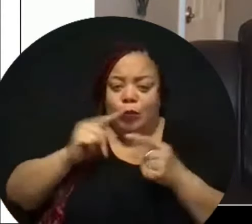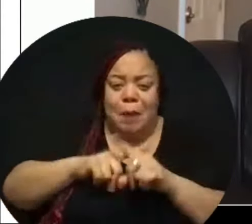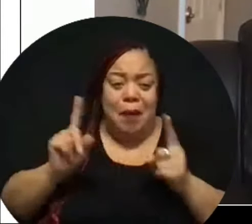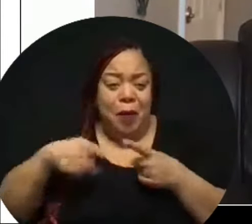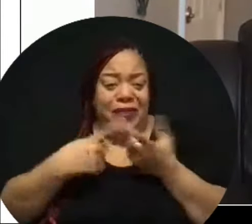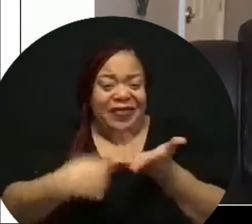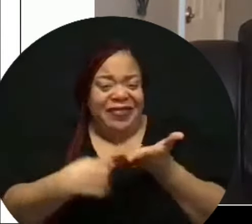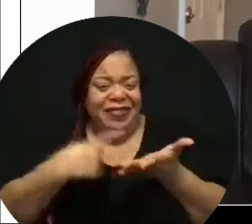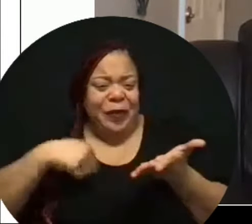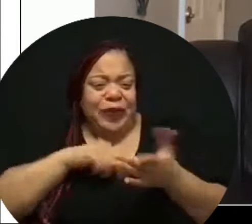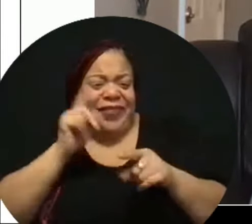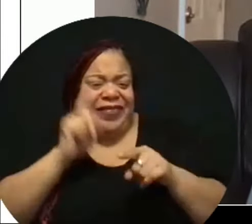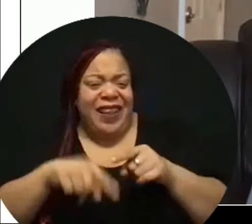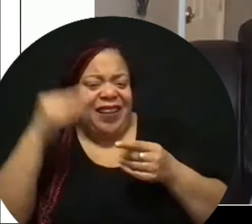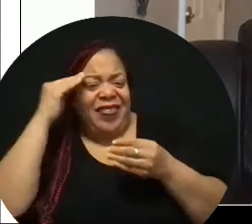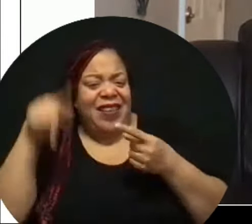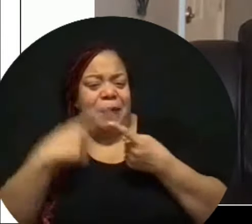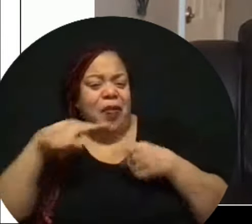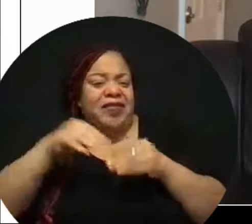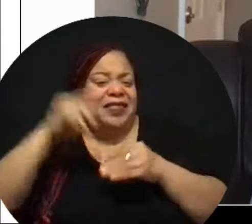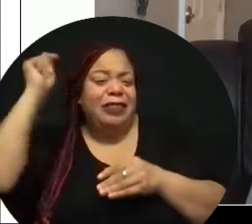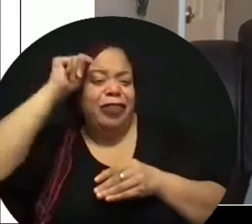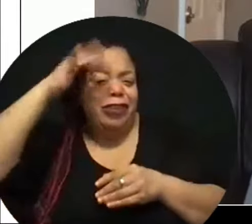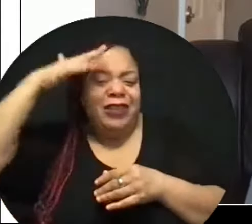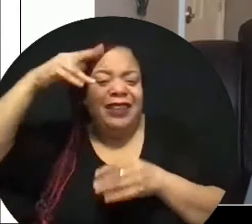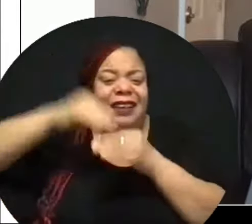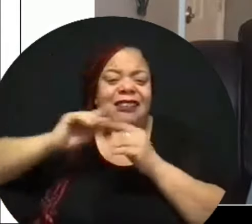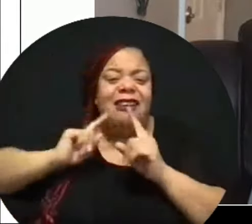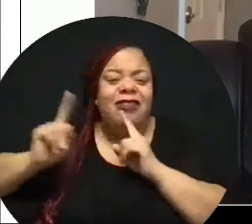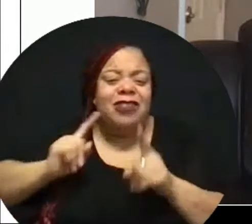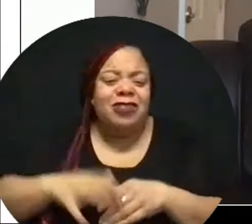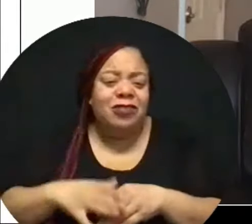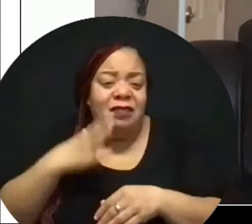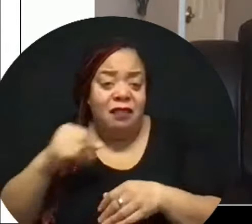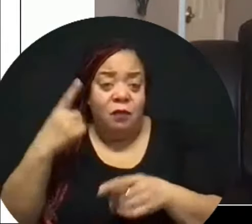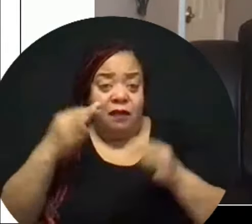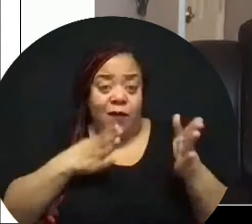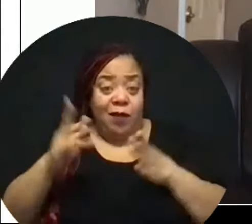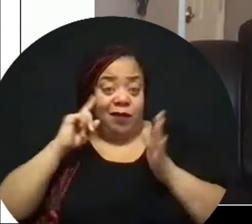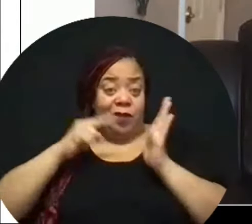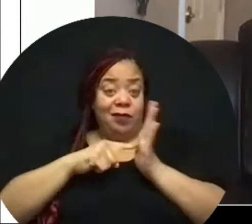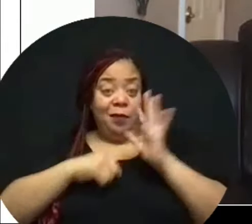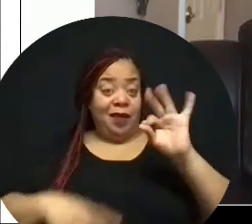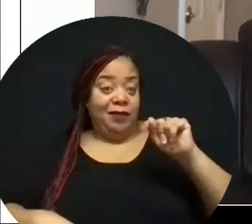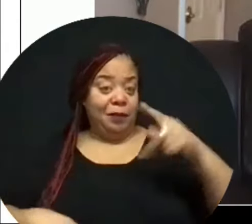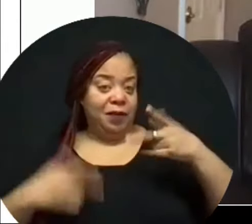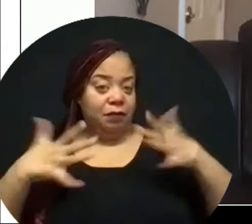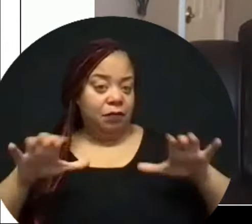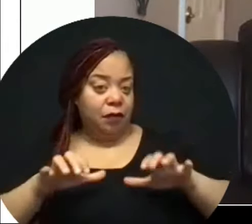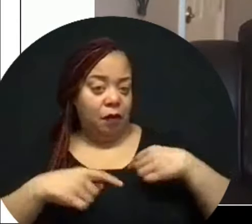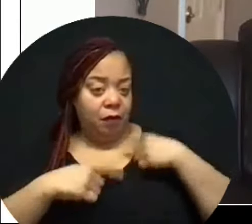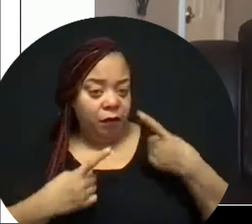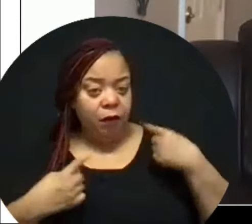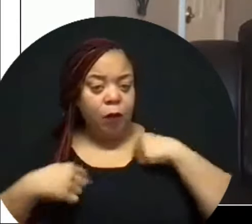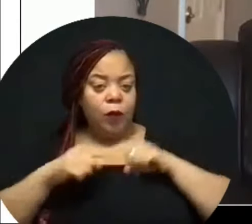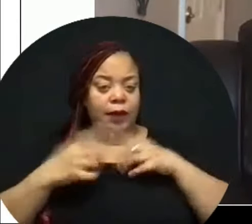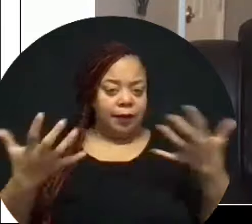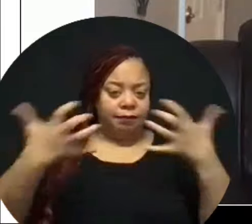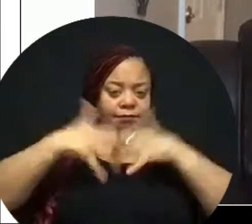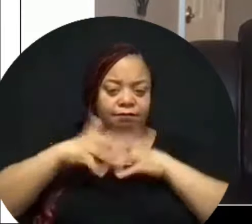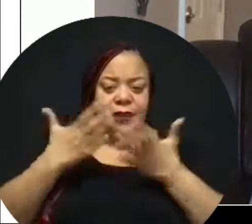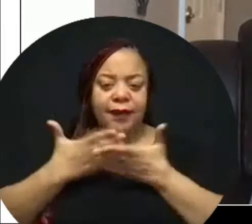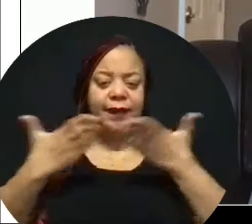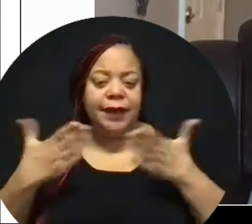Electric County to be able to build support by having things as simple as dream boards, but also